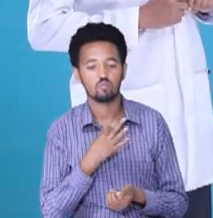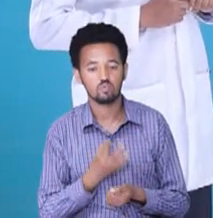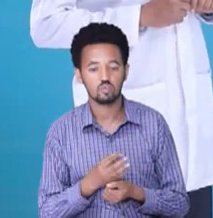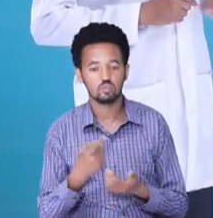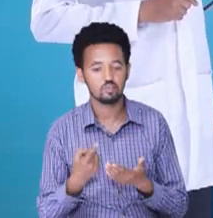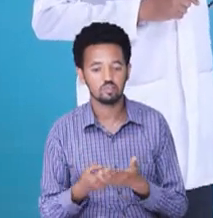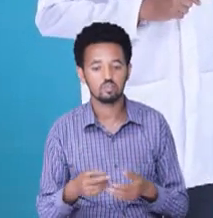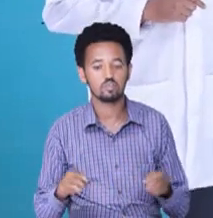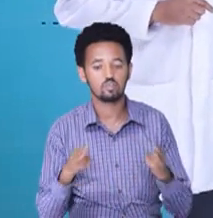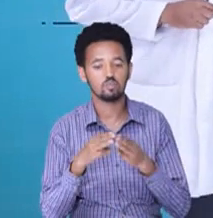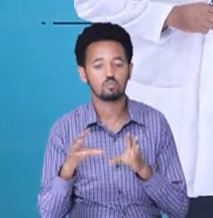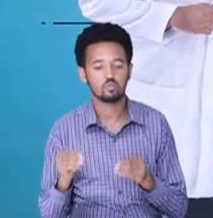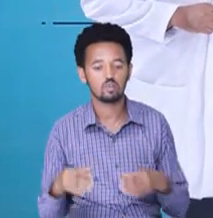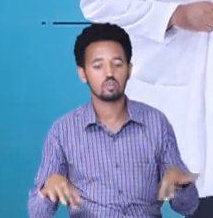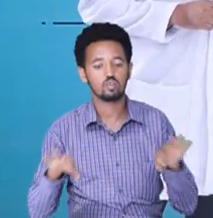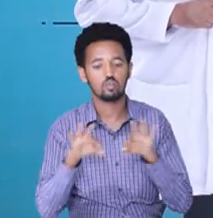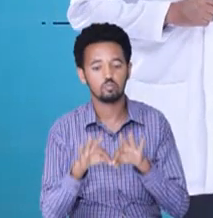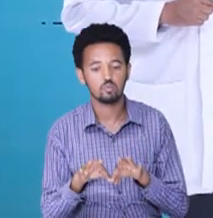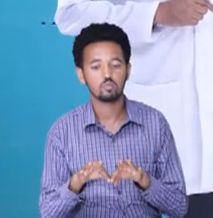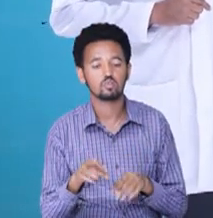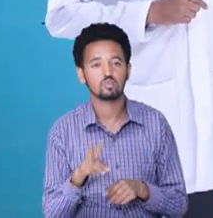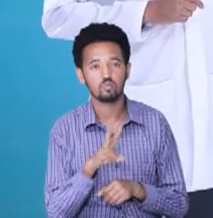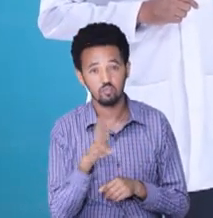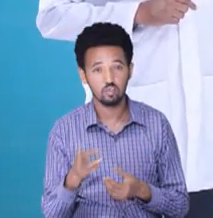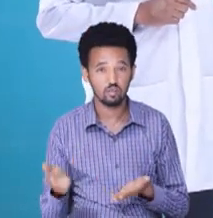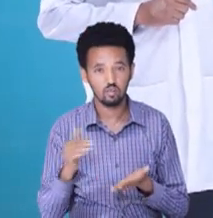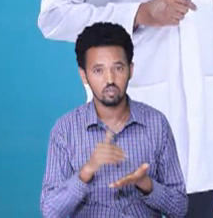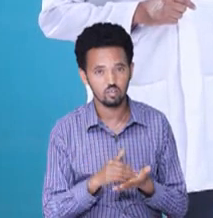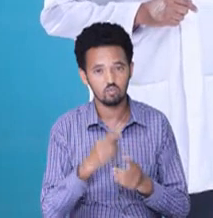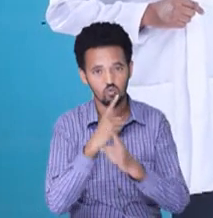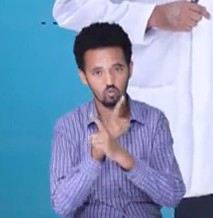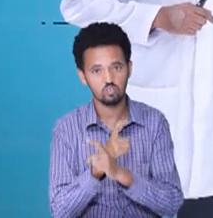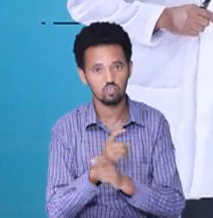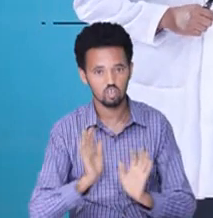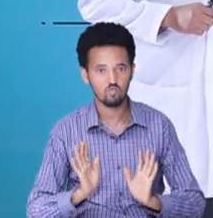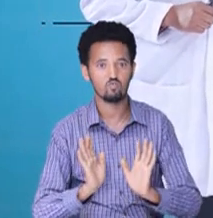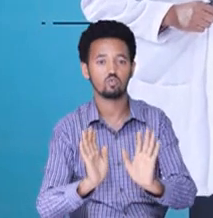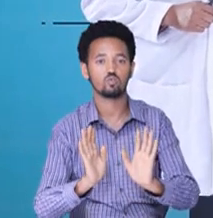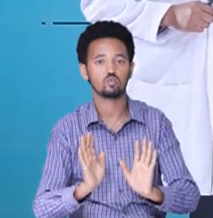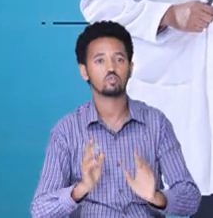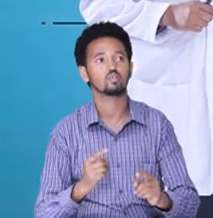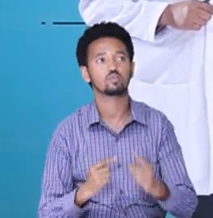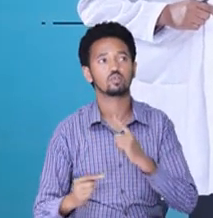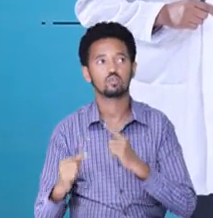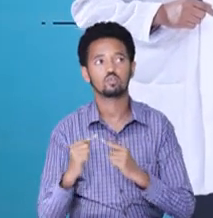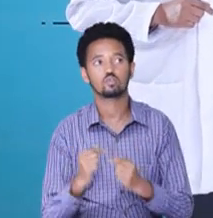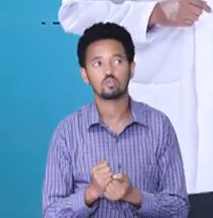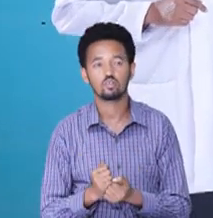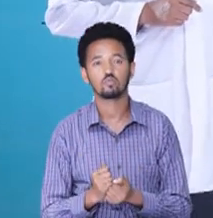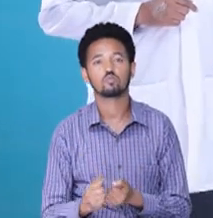French army won an important victory against Austrian force at the Battle of Valmy